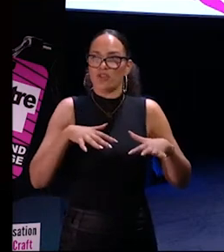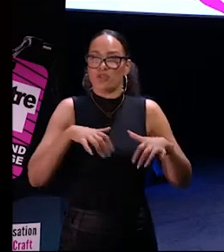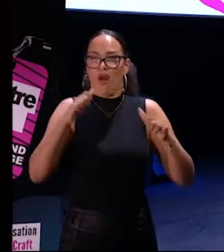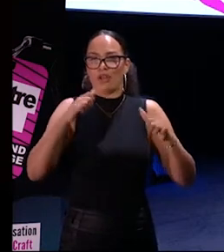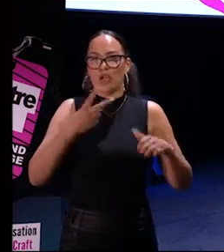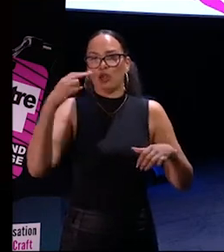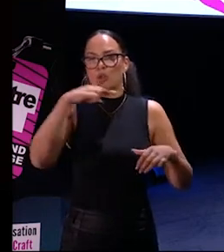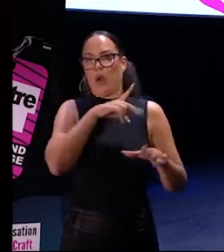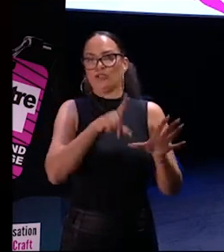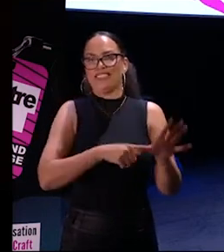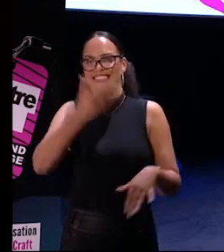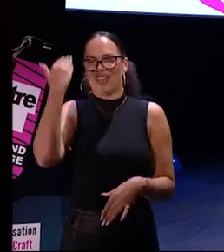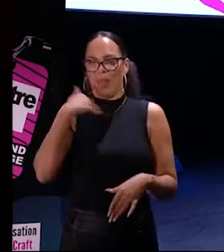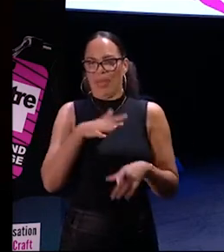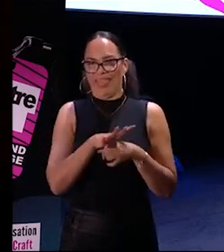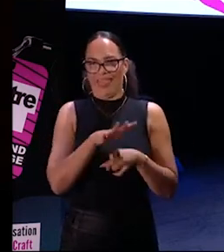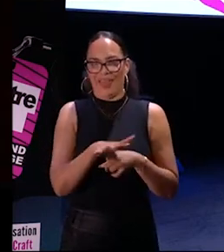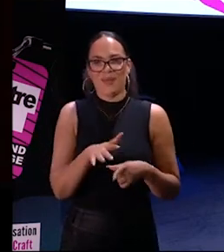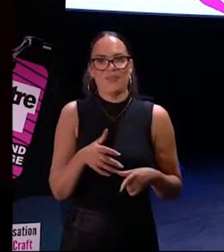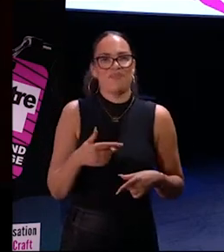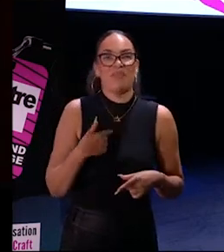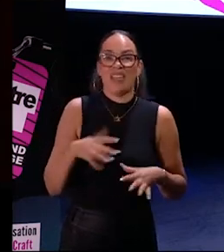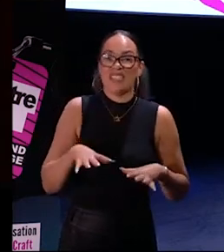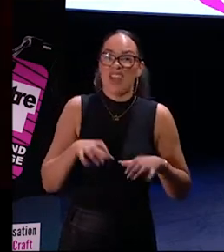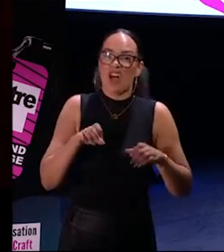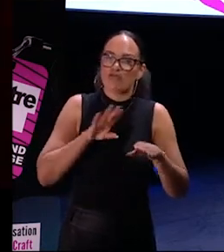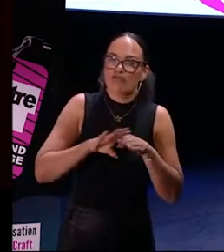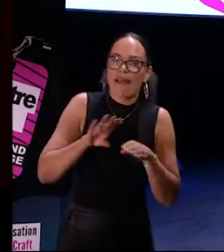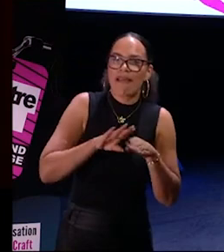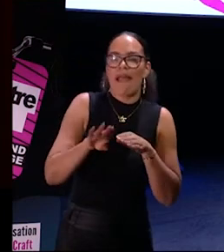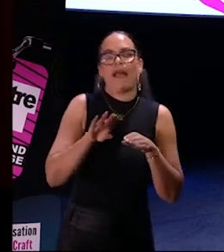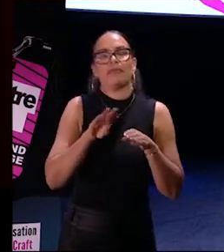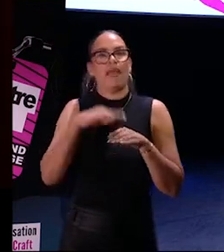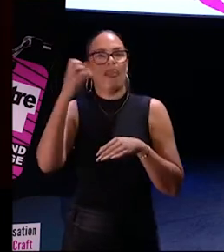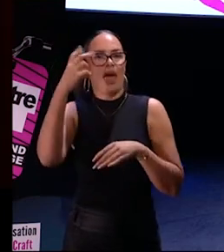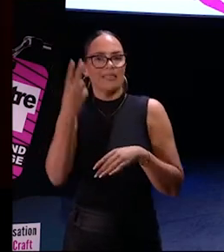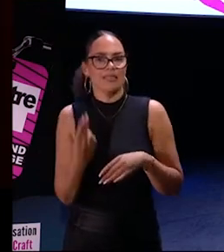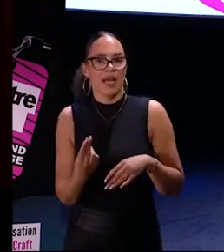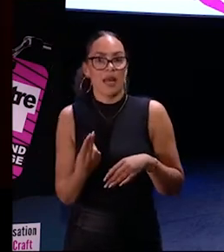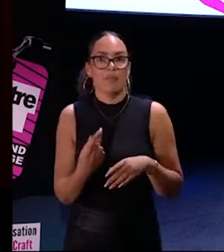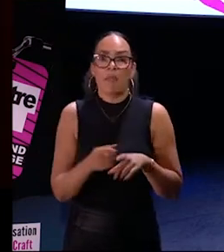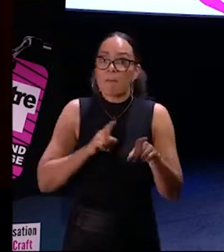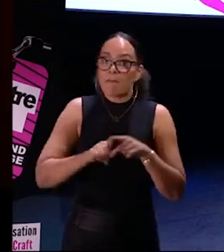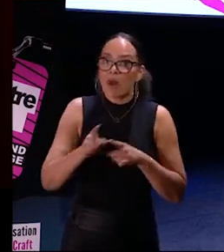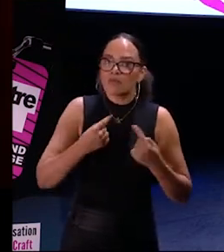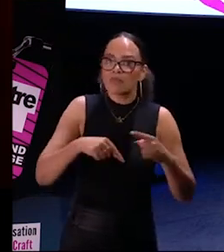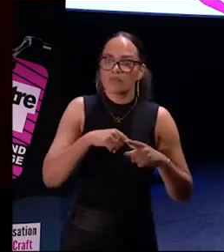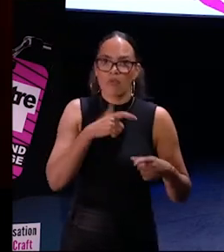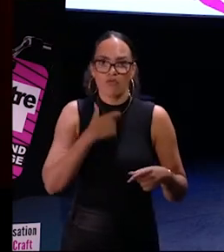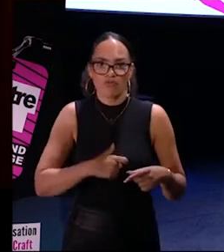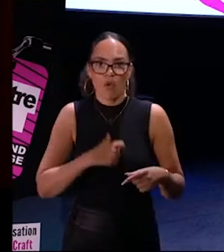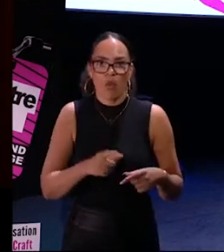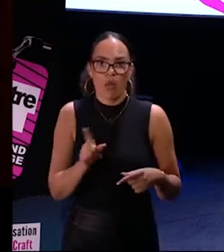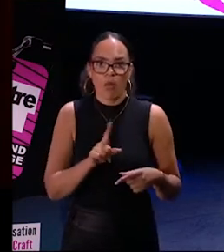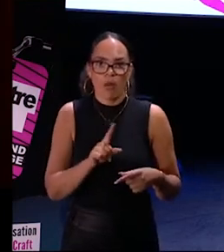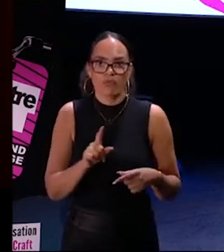ago, as a sort of apprentice lighting and then moving into lighting design and so on, I remember most of my job was spent taking plans